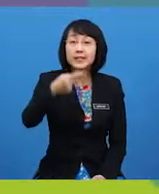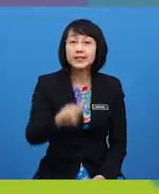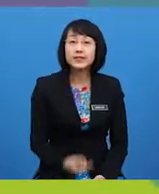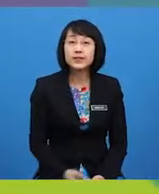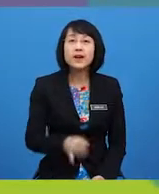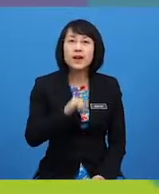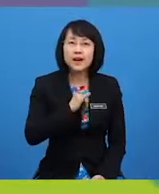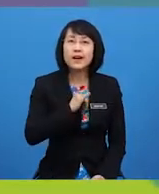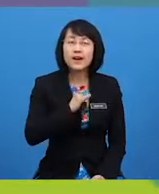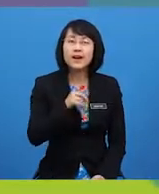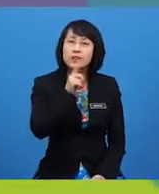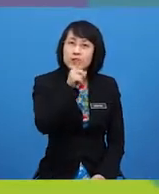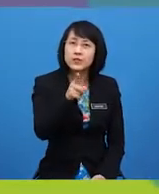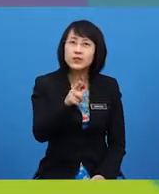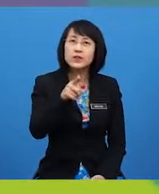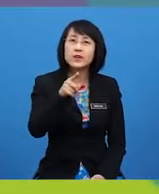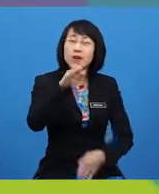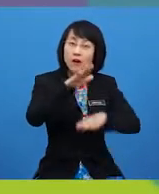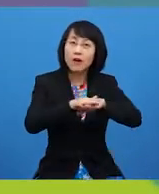I swear it was on my chair.